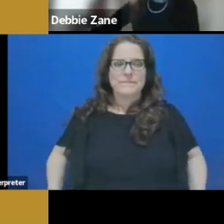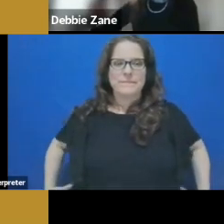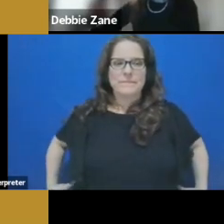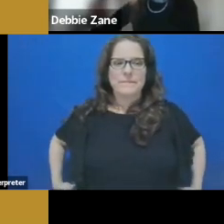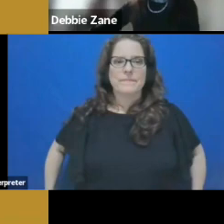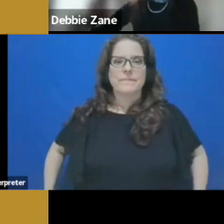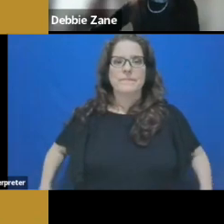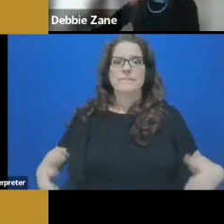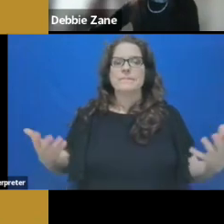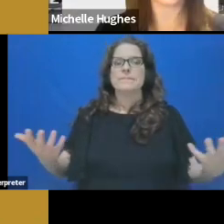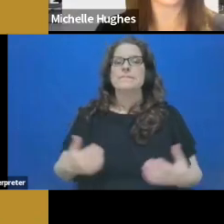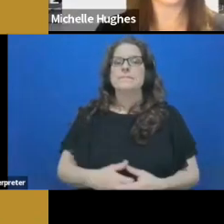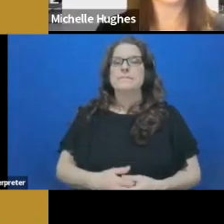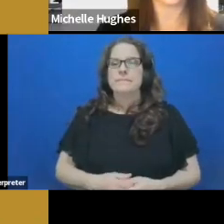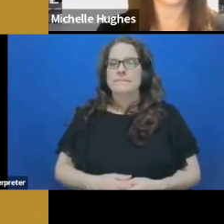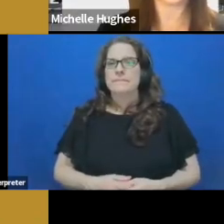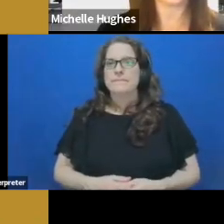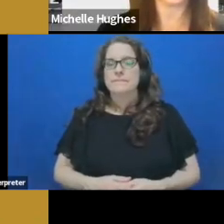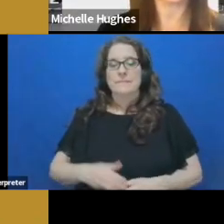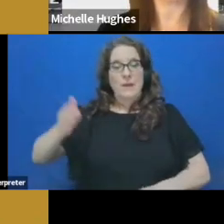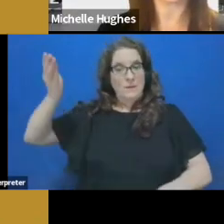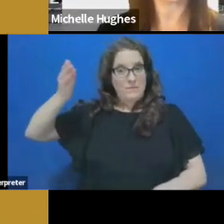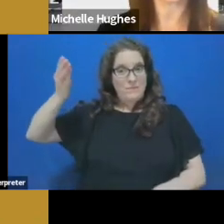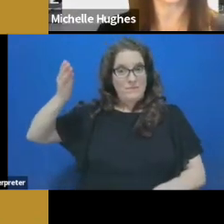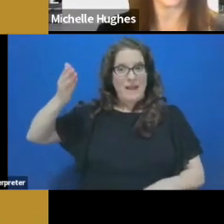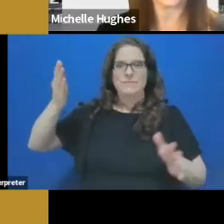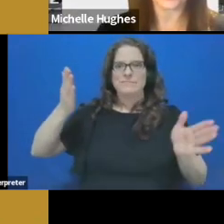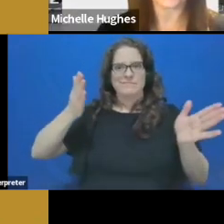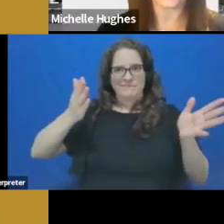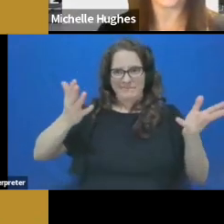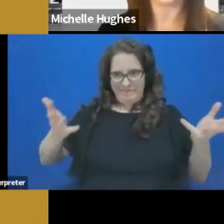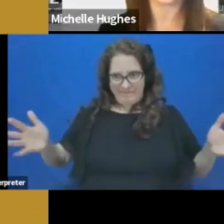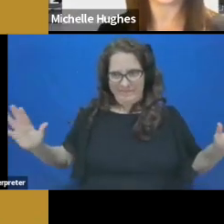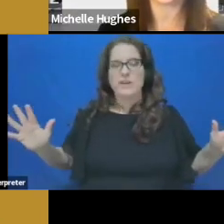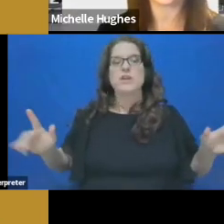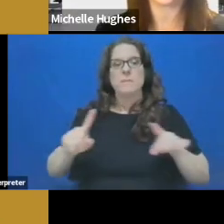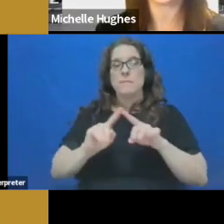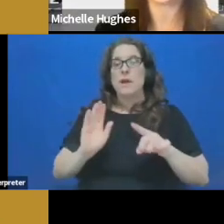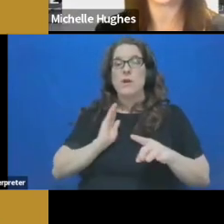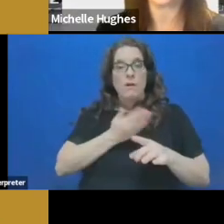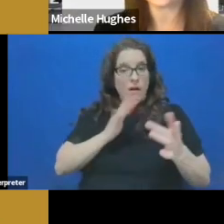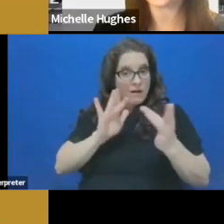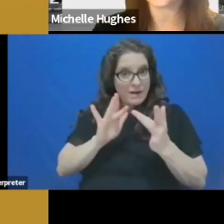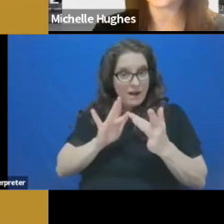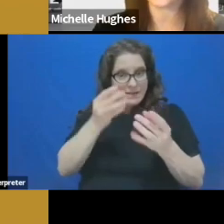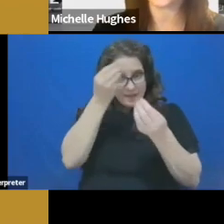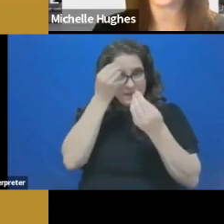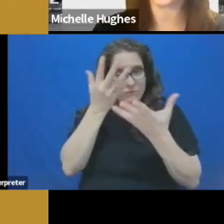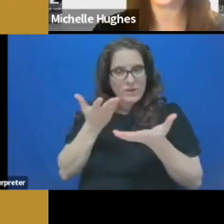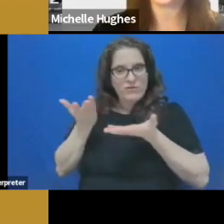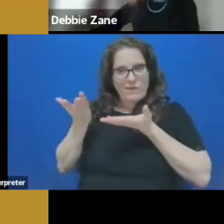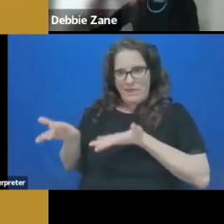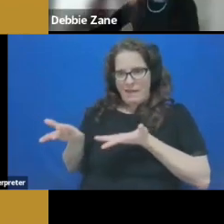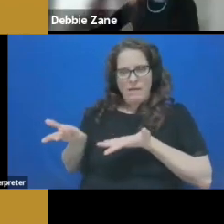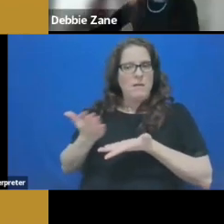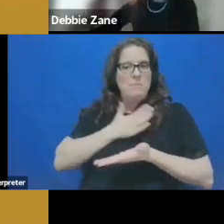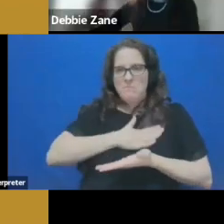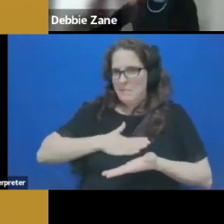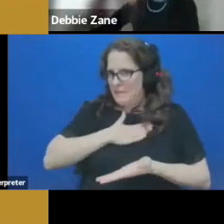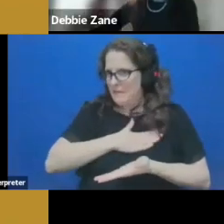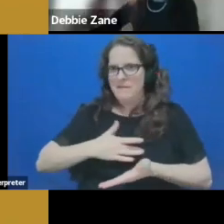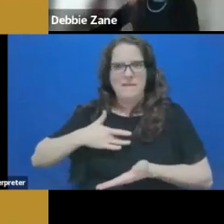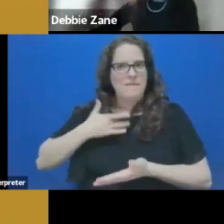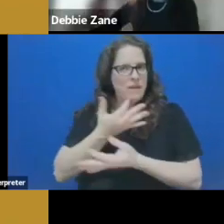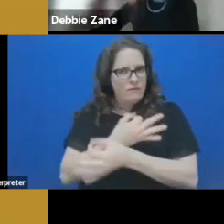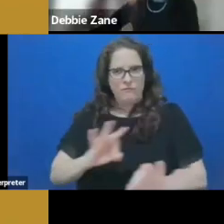And that's the end of our prepared remarks. Our contact information is here. So obviously anyone can reach out to